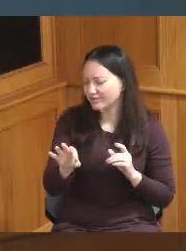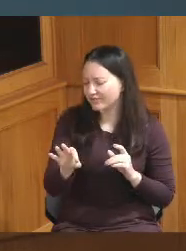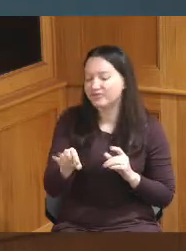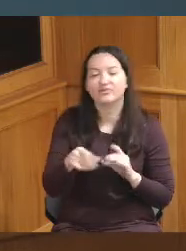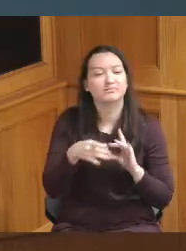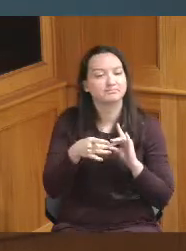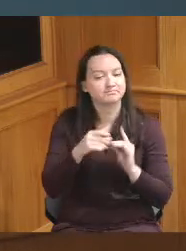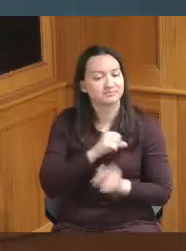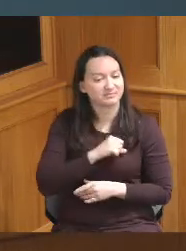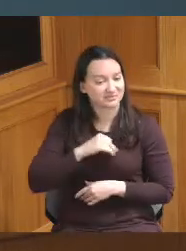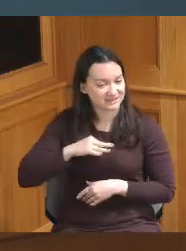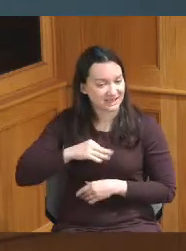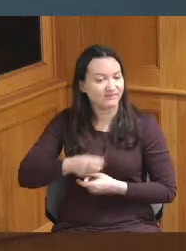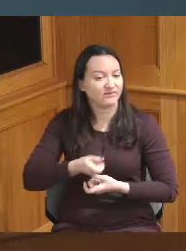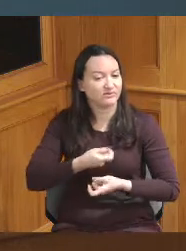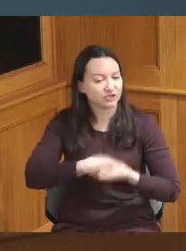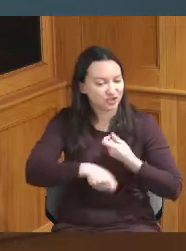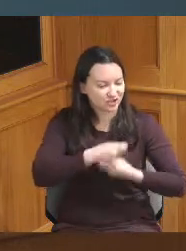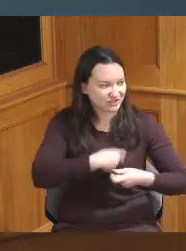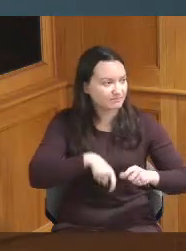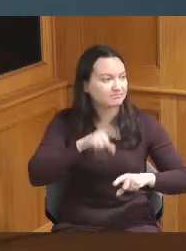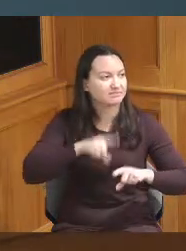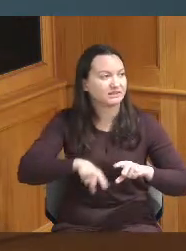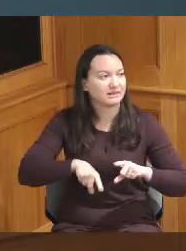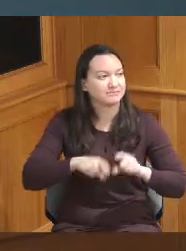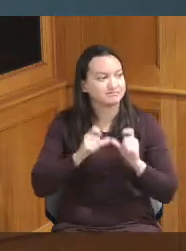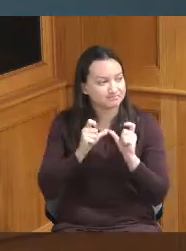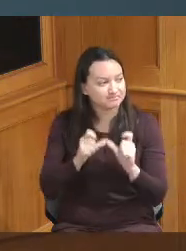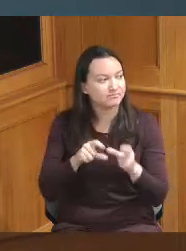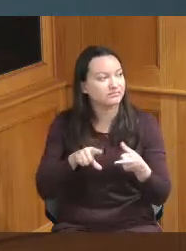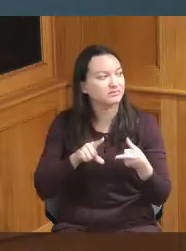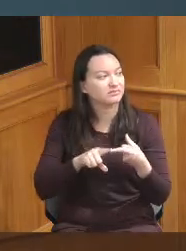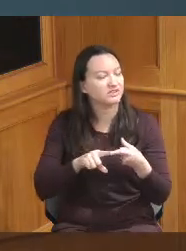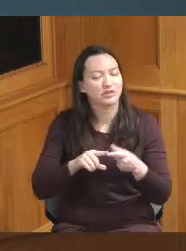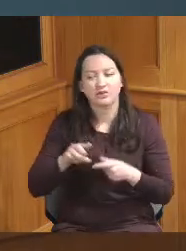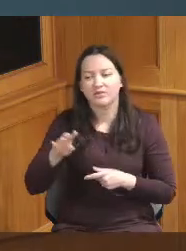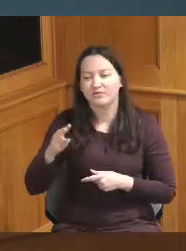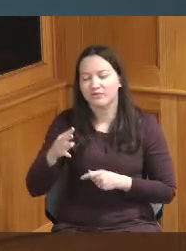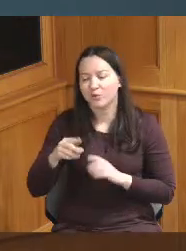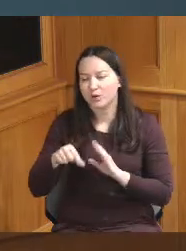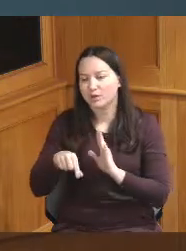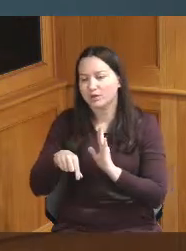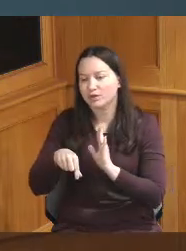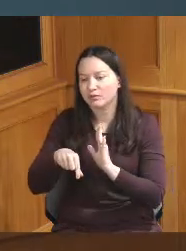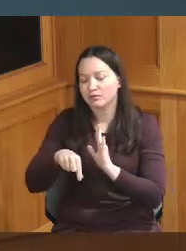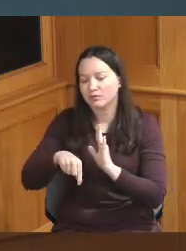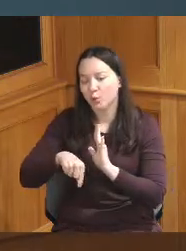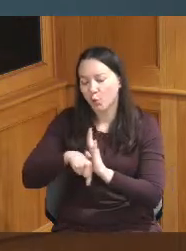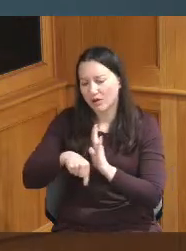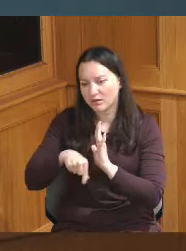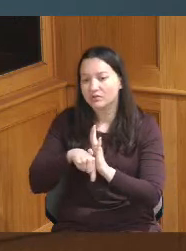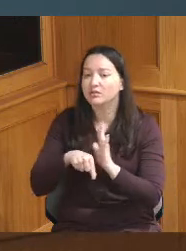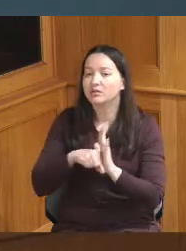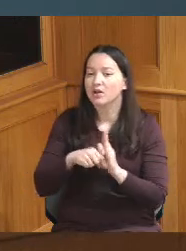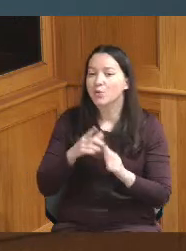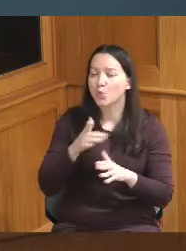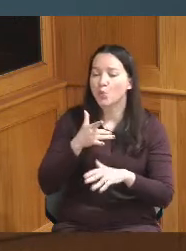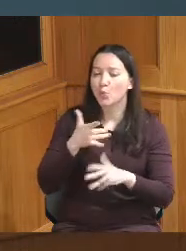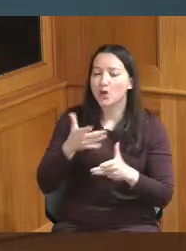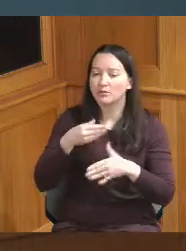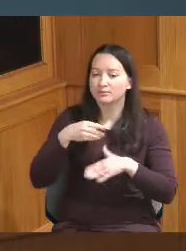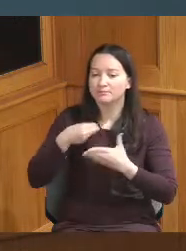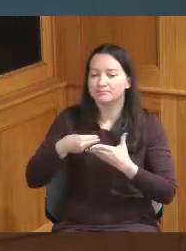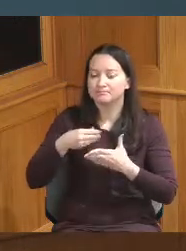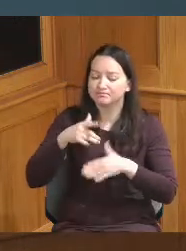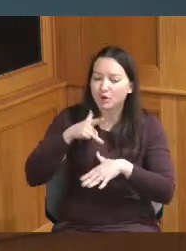indicated we had some staffing changes, so we weren't able to get them going until the fourth quarter. I wanted a little bit earlier so we could look at our budget and have